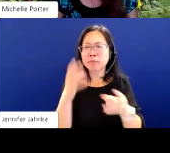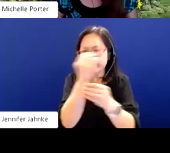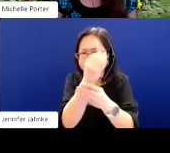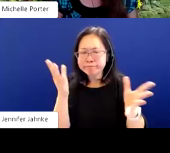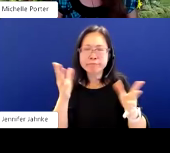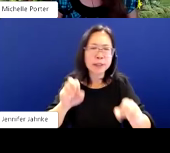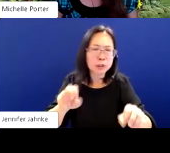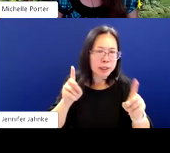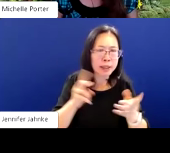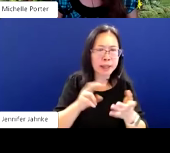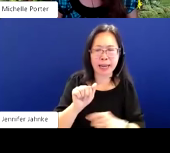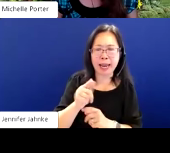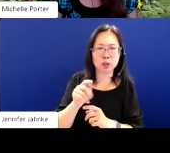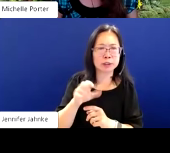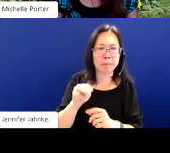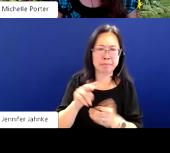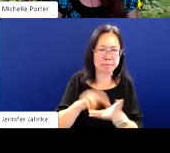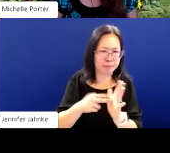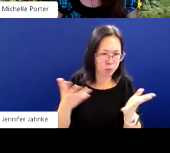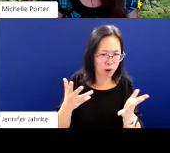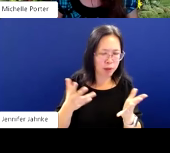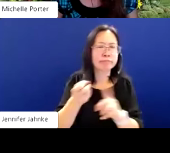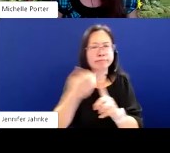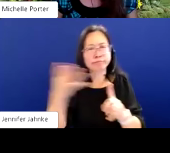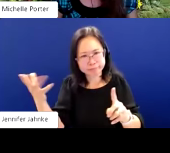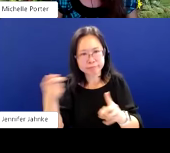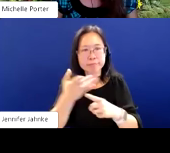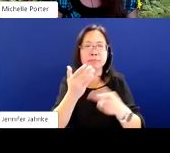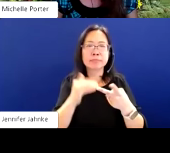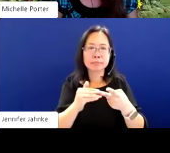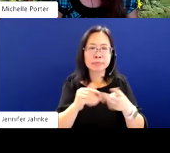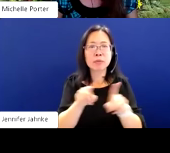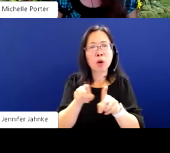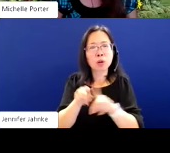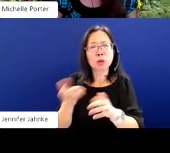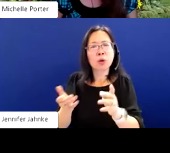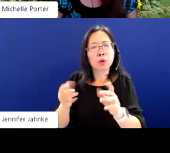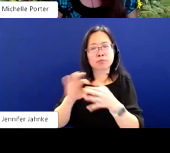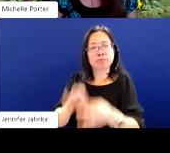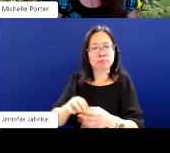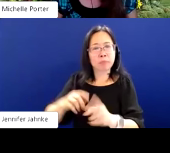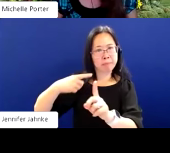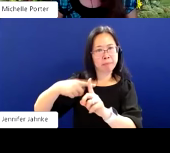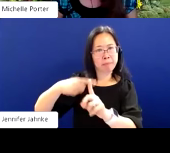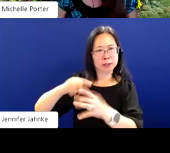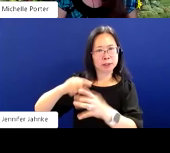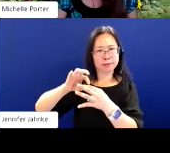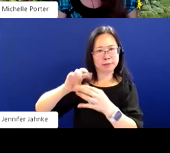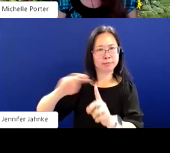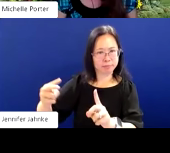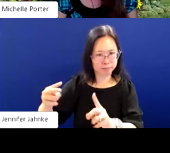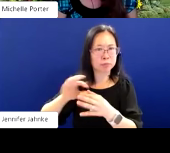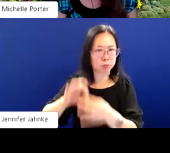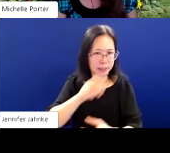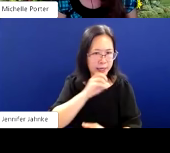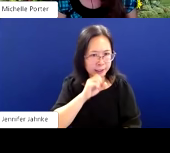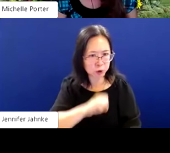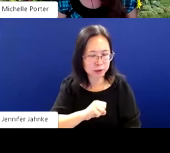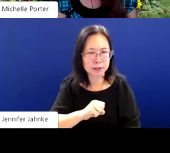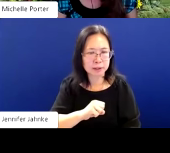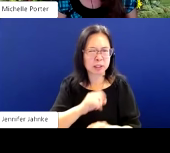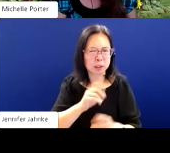is. Again, about some of those positive perspectives on aging, so to kind of counteract some of that negative